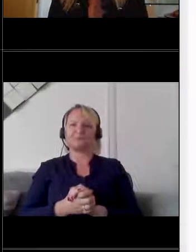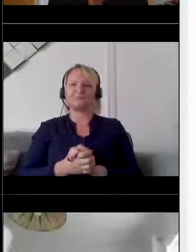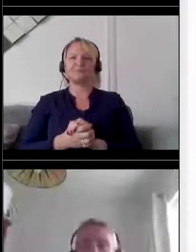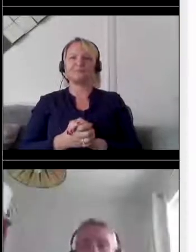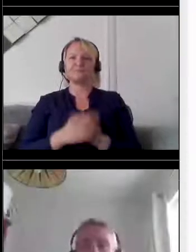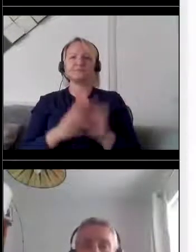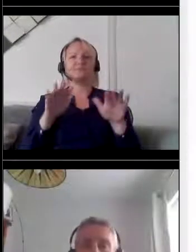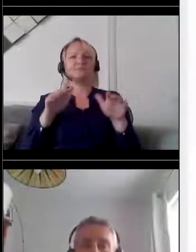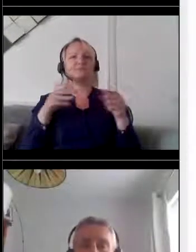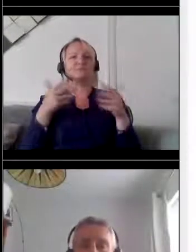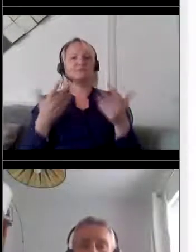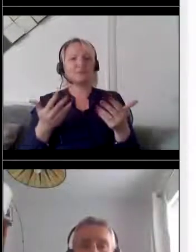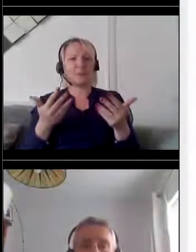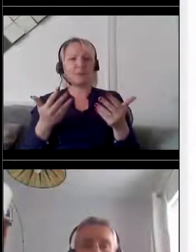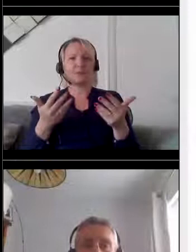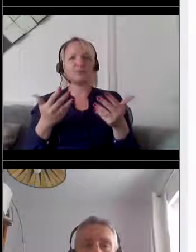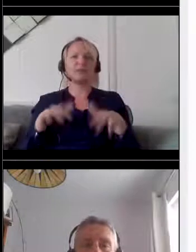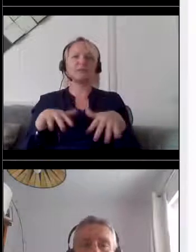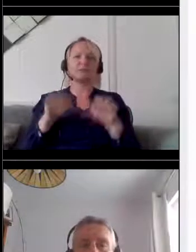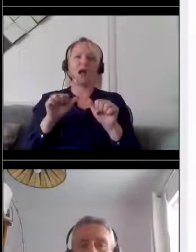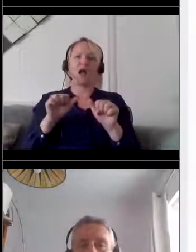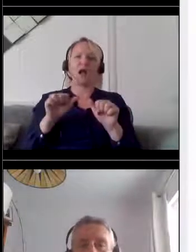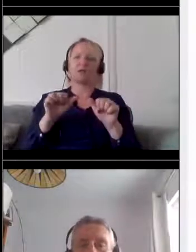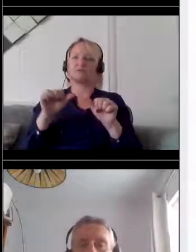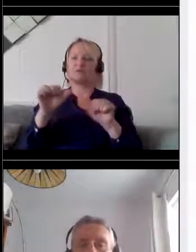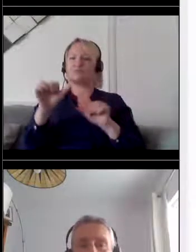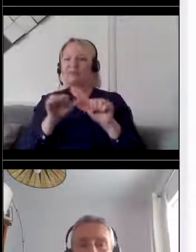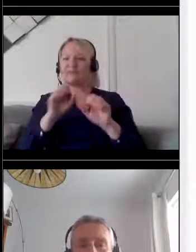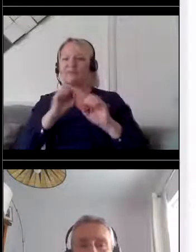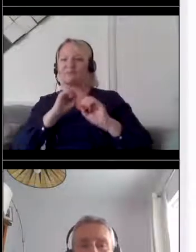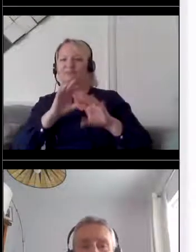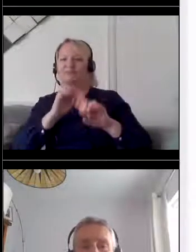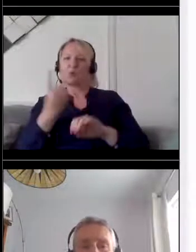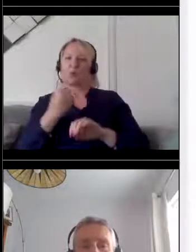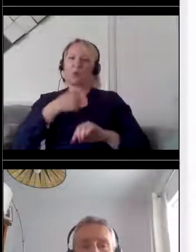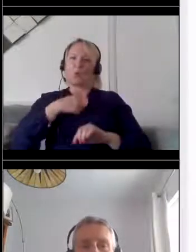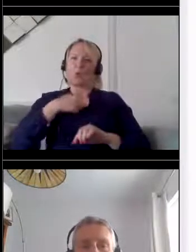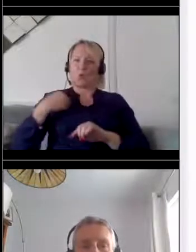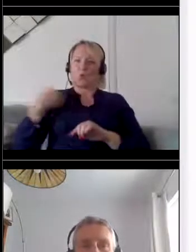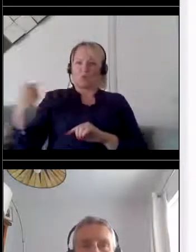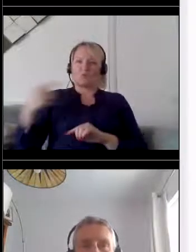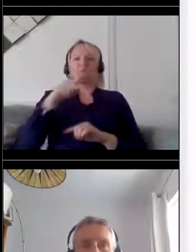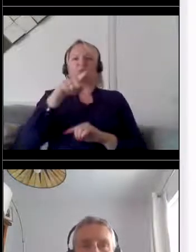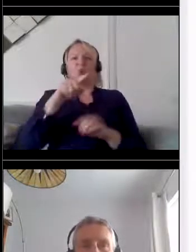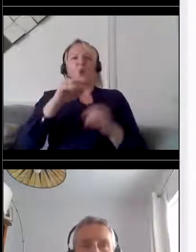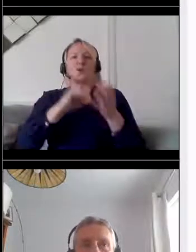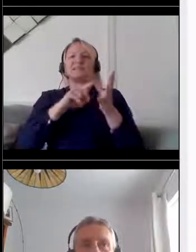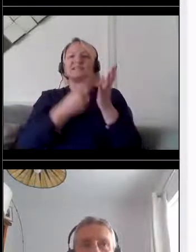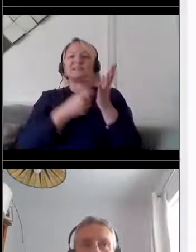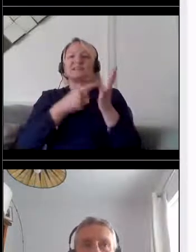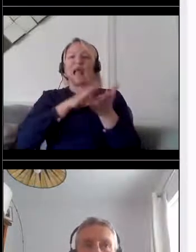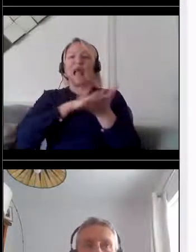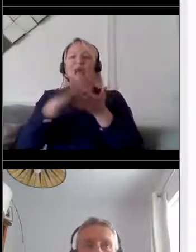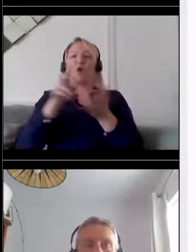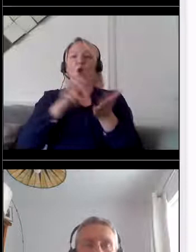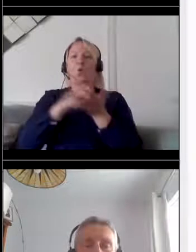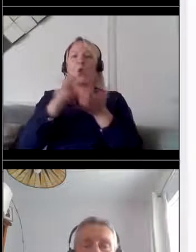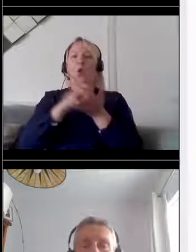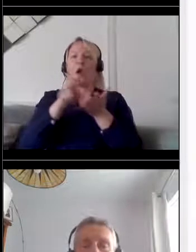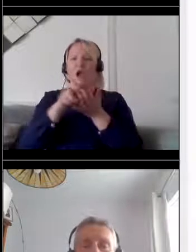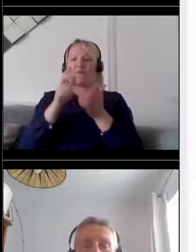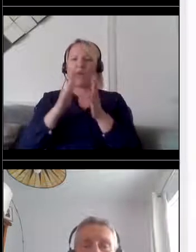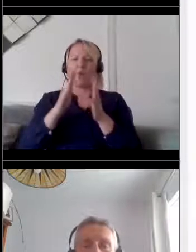So we're going to start off today by briefly introducing ourselves. My name is Sarah Walker and I work for Highways England, and I'm going to